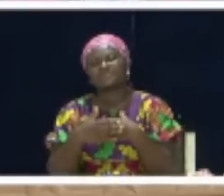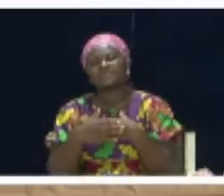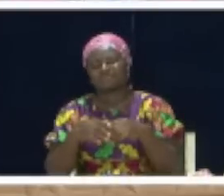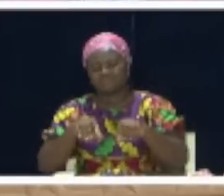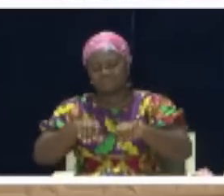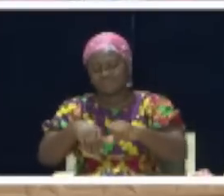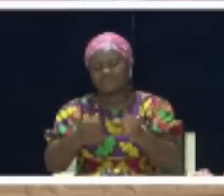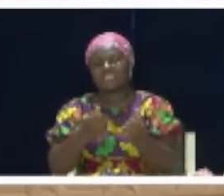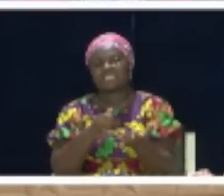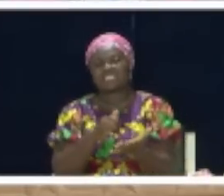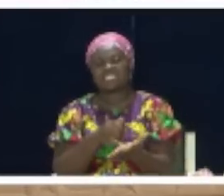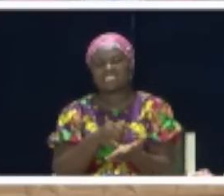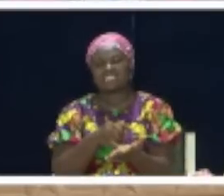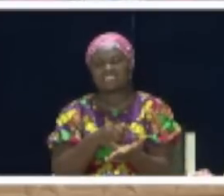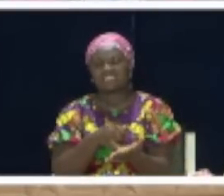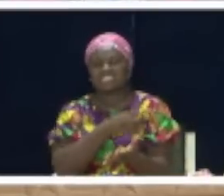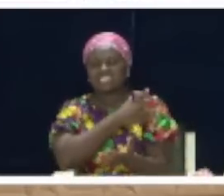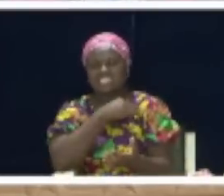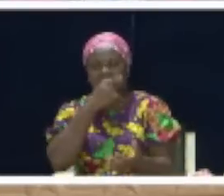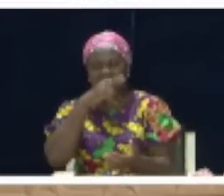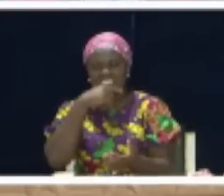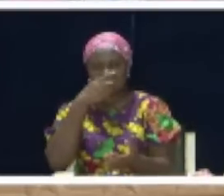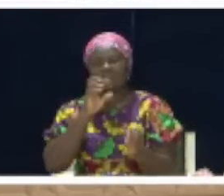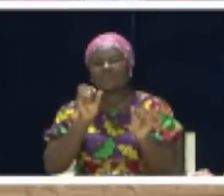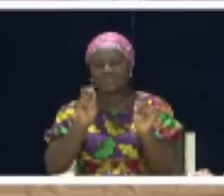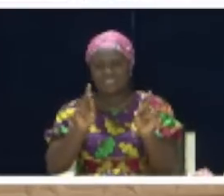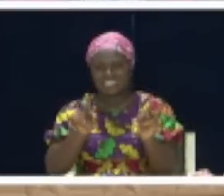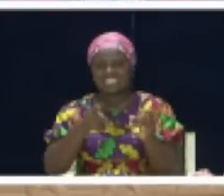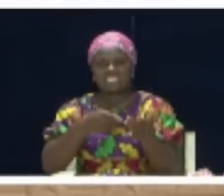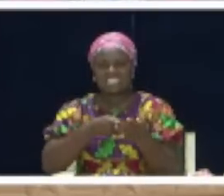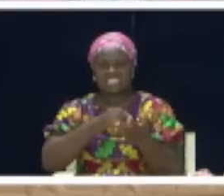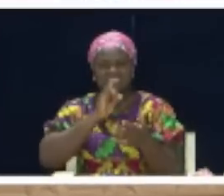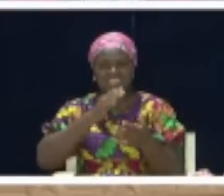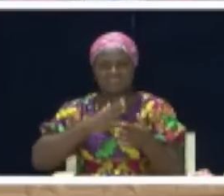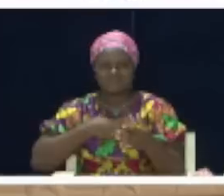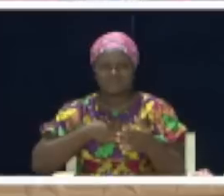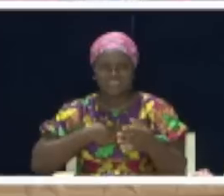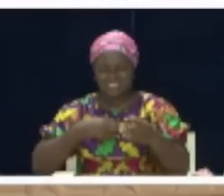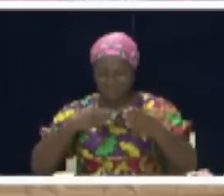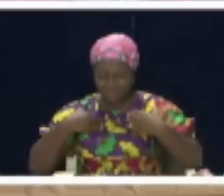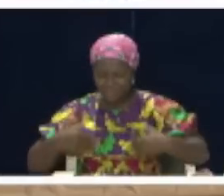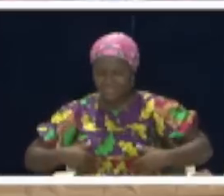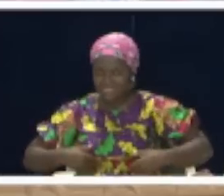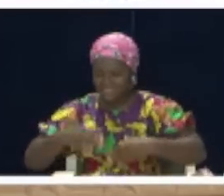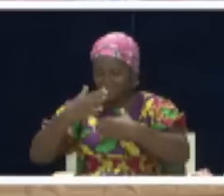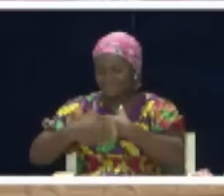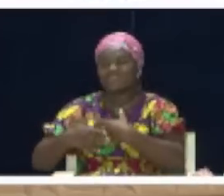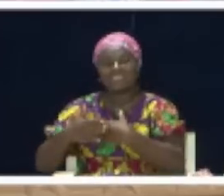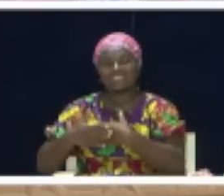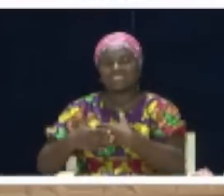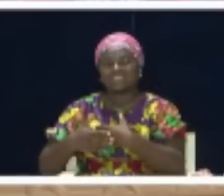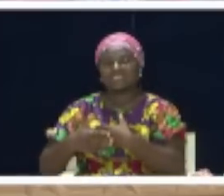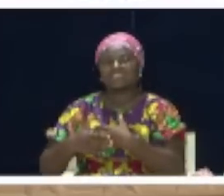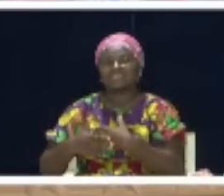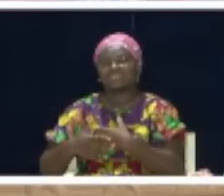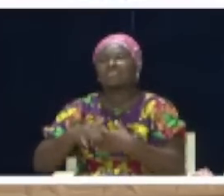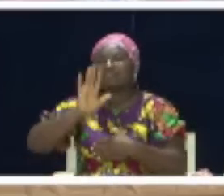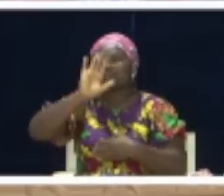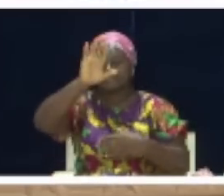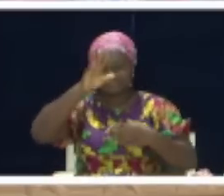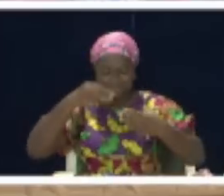broke it, and said, all right, this is my body. Bread, your